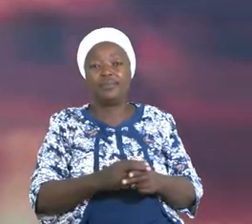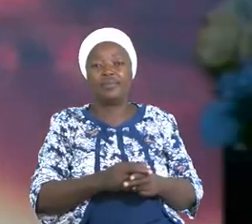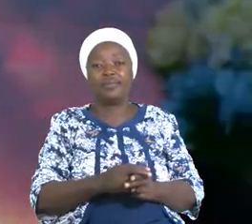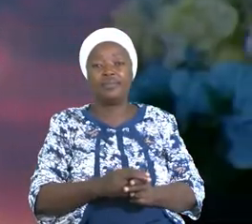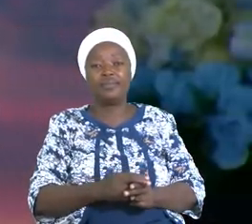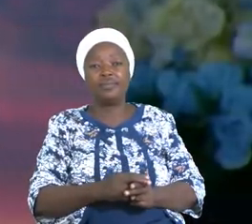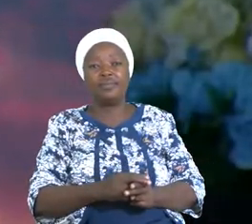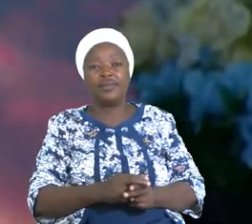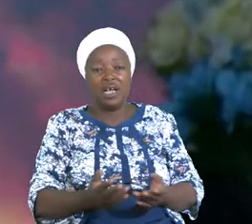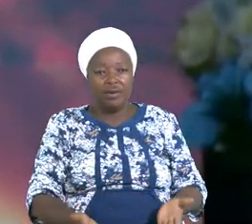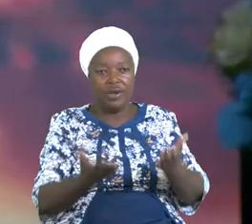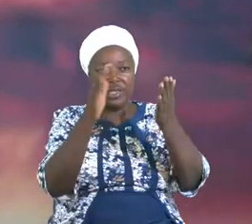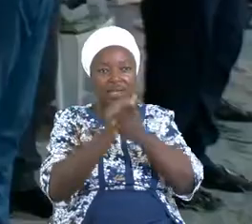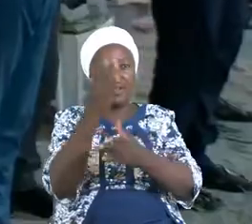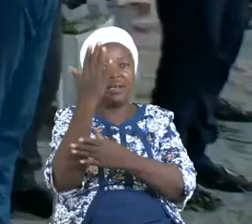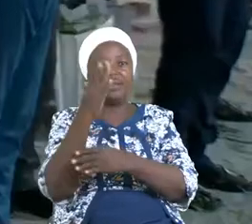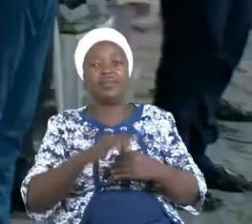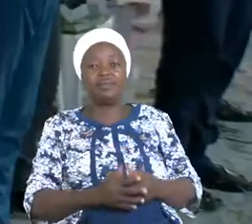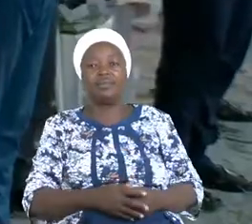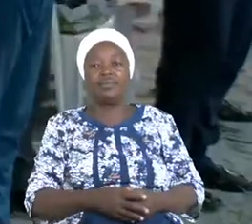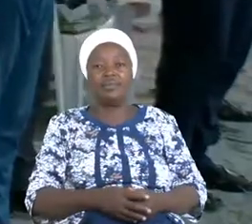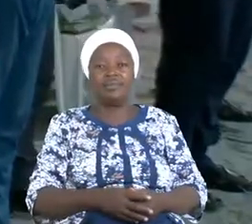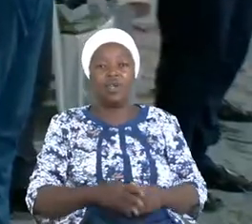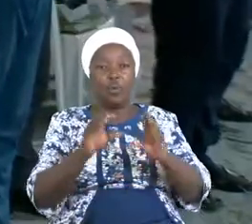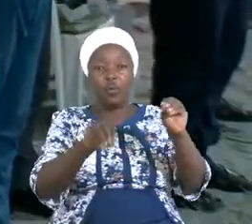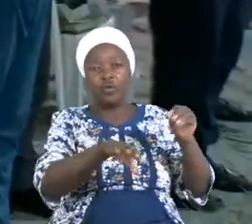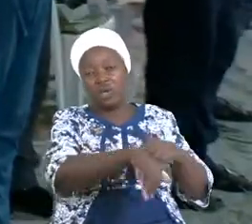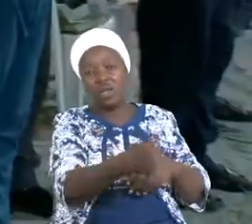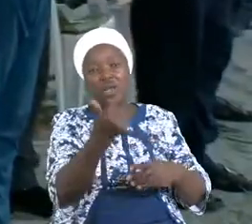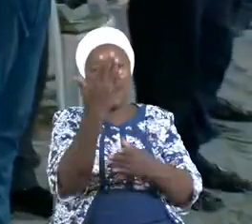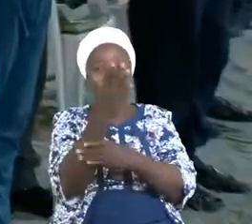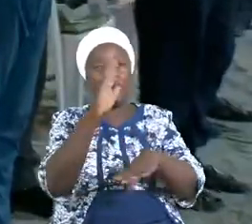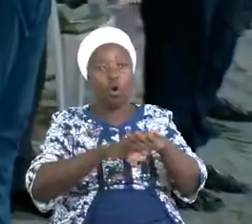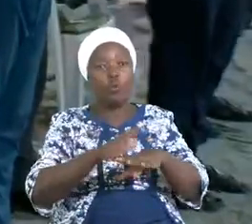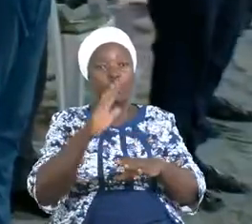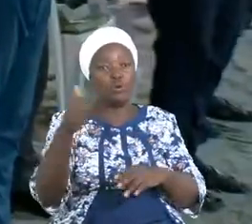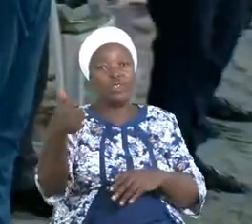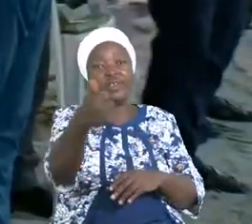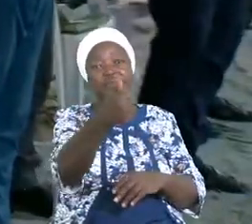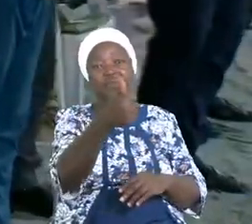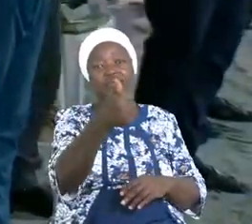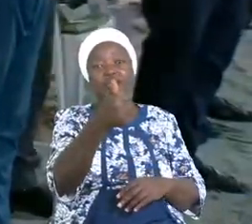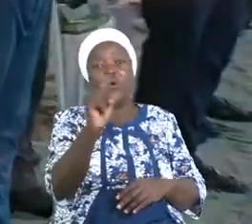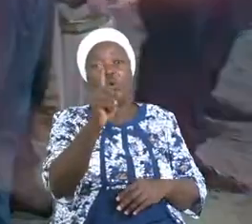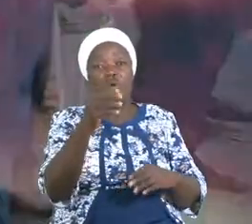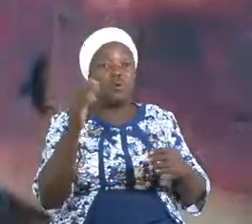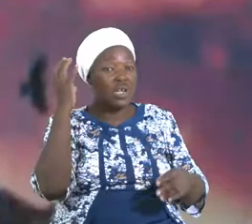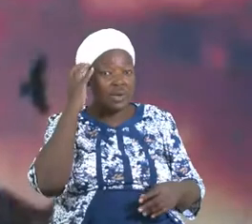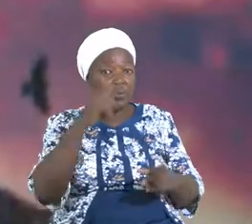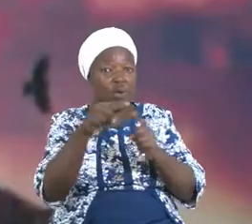Raise up that hand. Lay the other hand on yourself. When you hear the